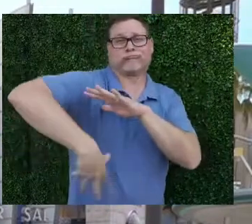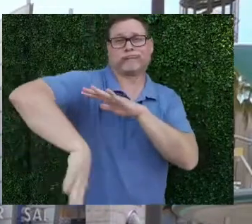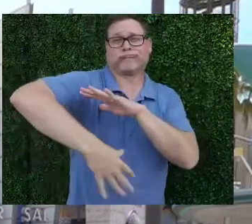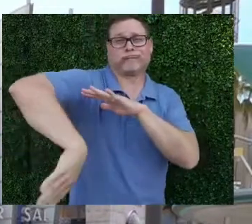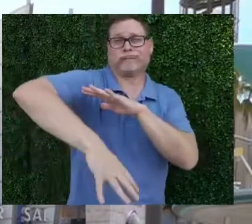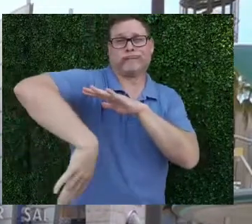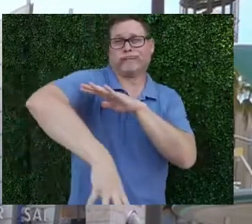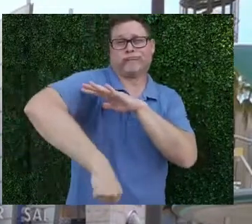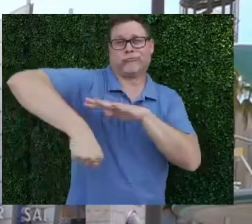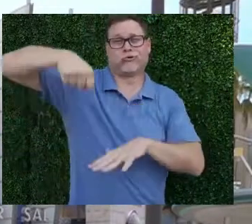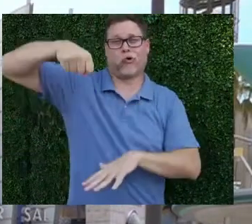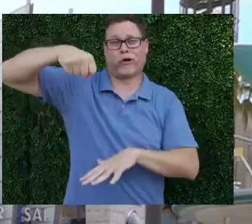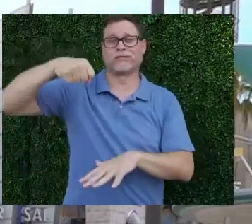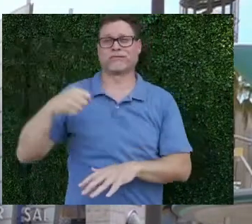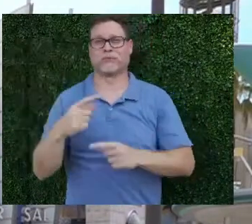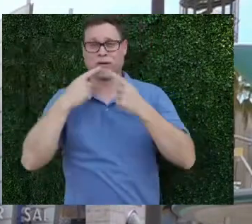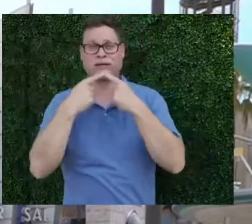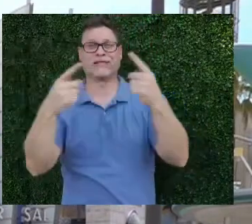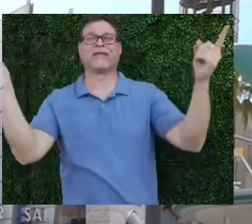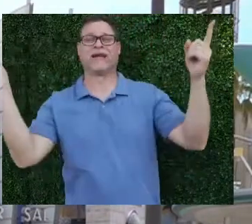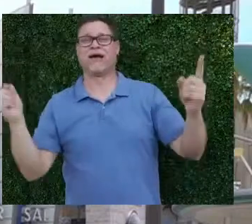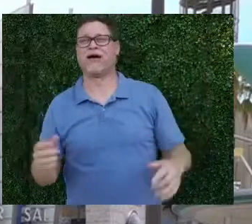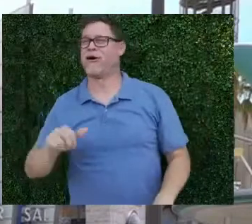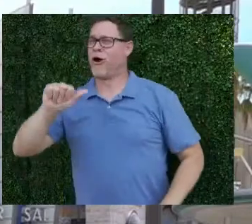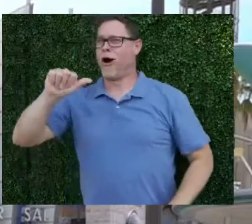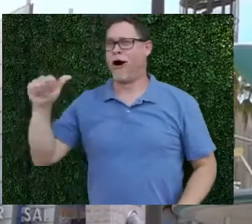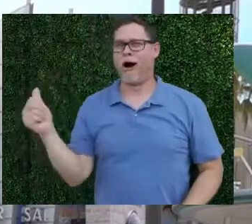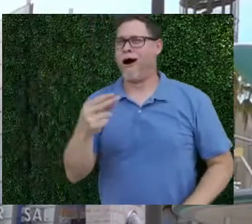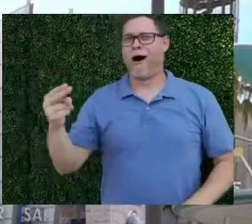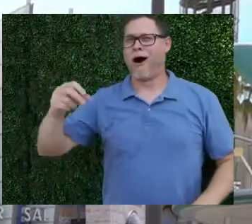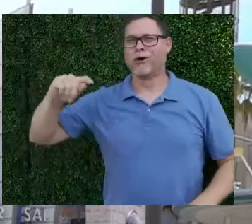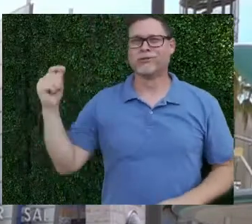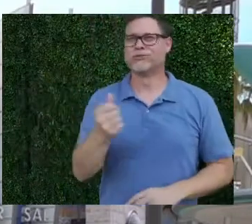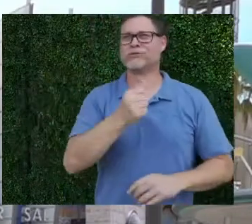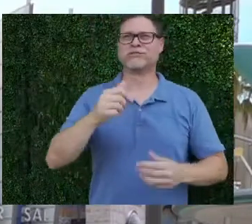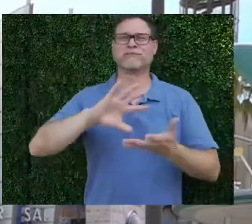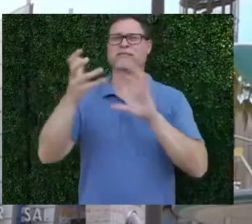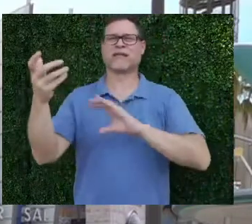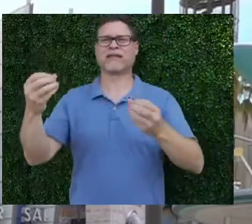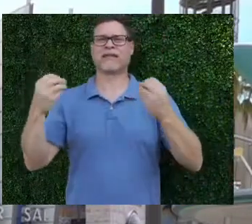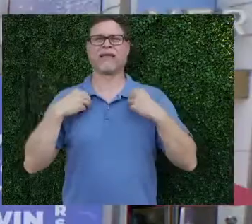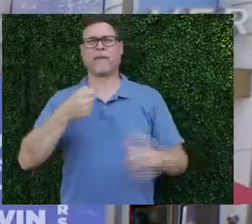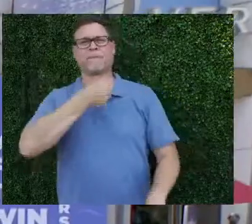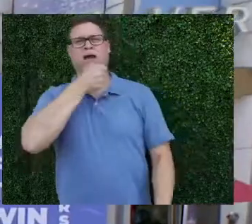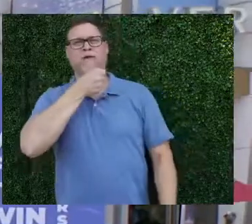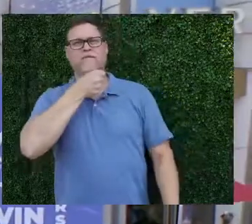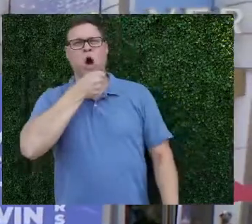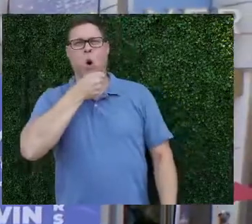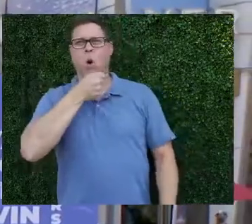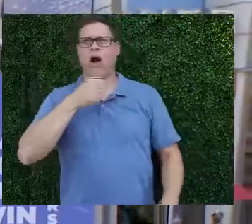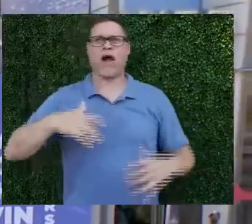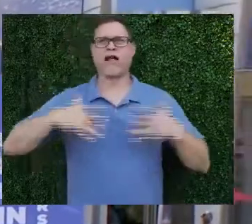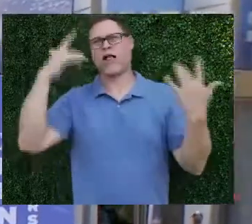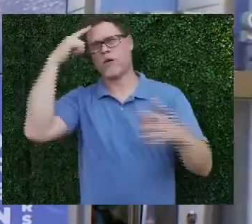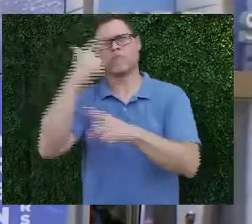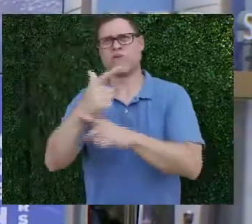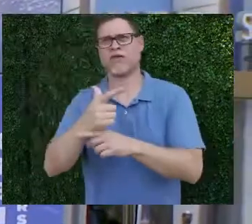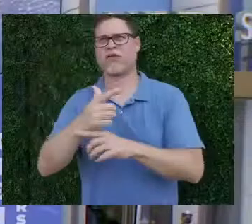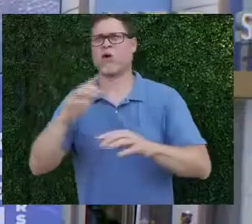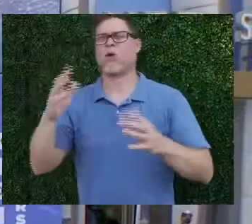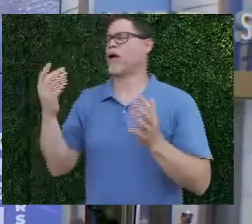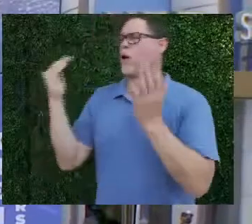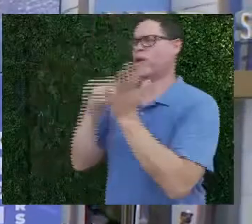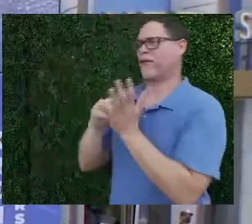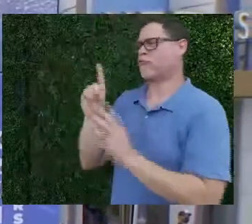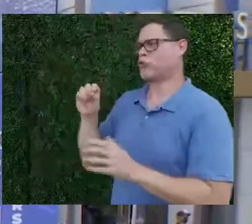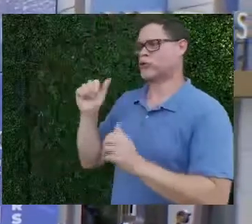announce in a second. What's going on, bro? Oh, shoot. And messed up now. Give me a microphone. Oh, no. How are you, brother? Good to see you. Can we redo